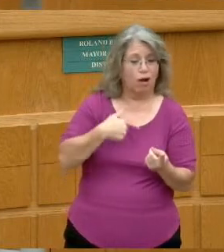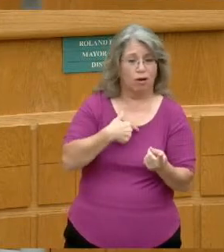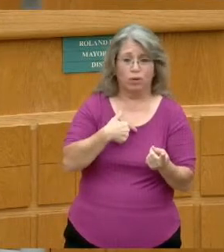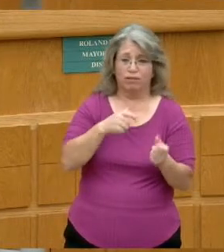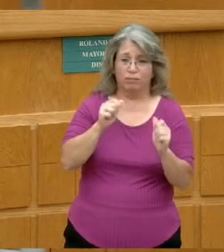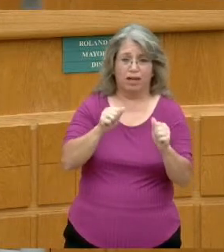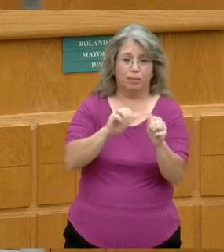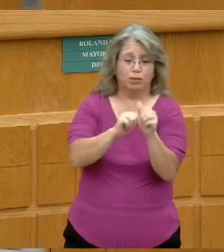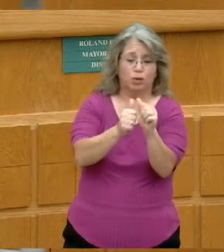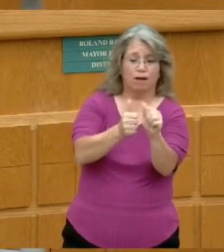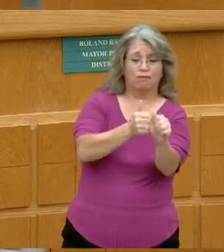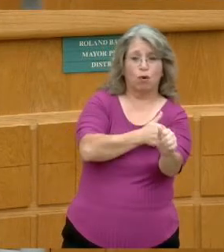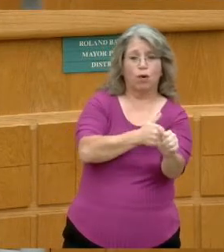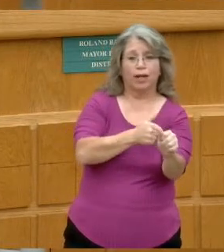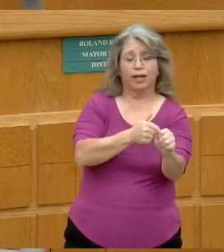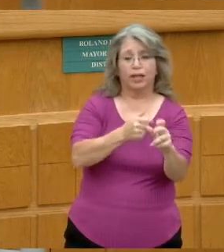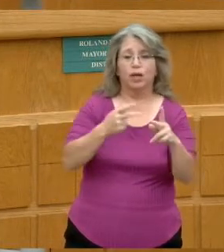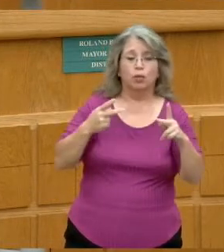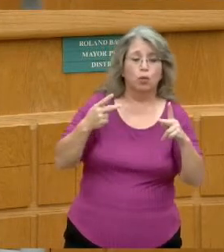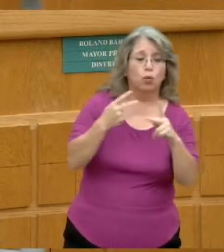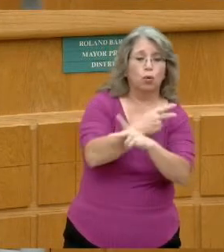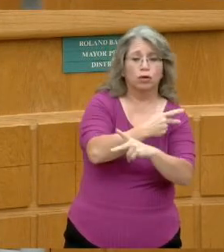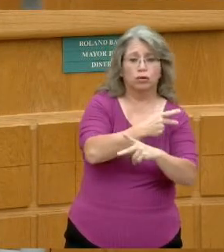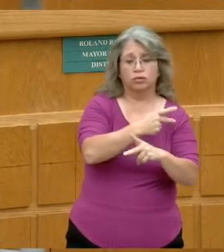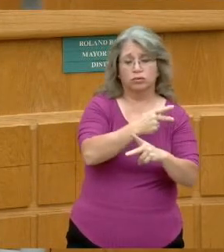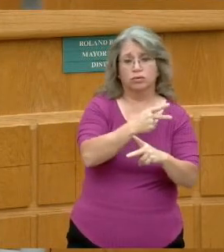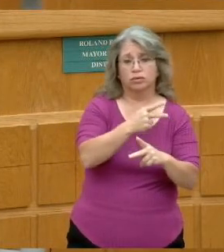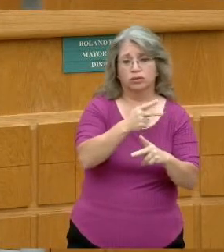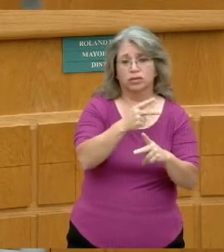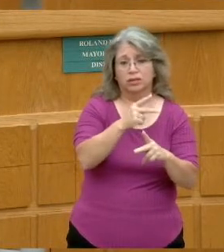we've seen on TV and in other places around the country.